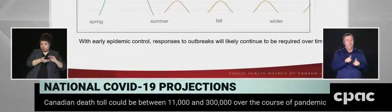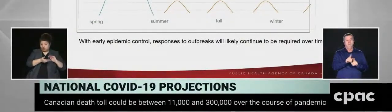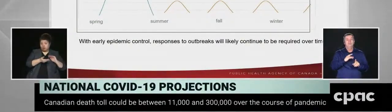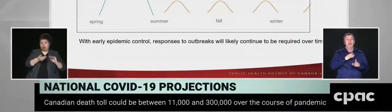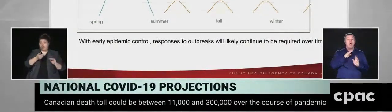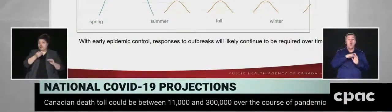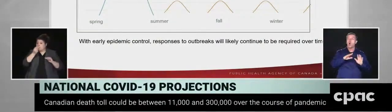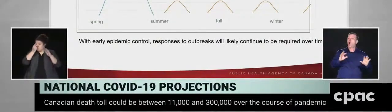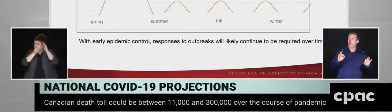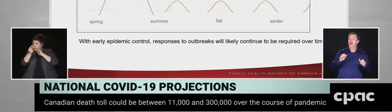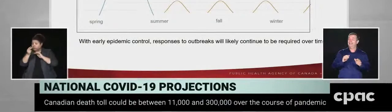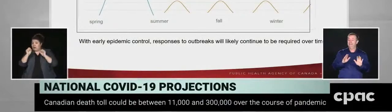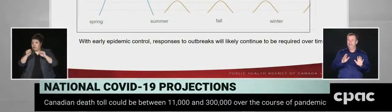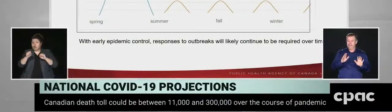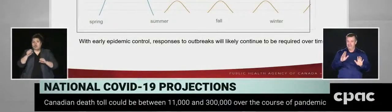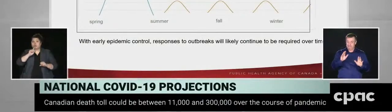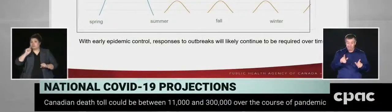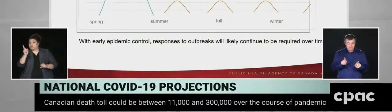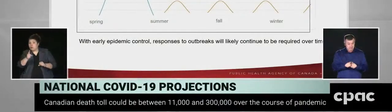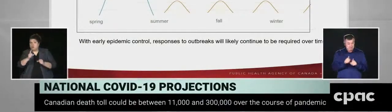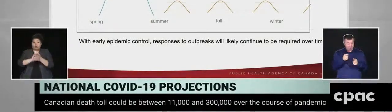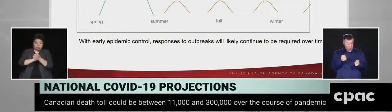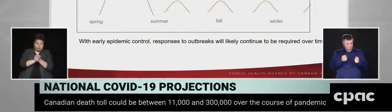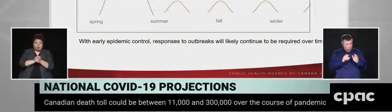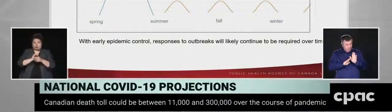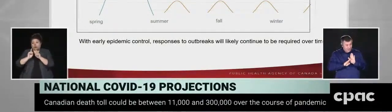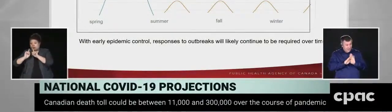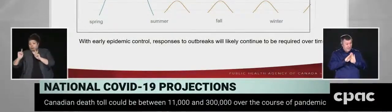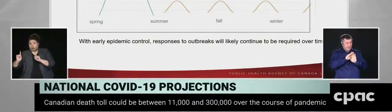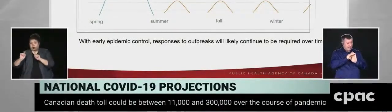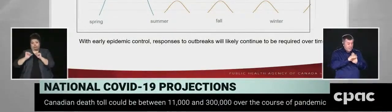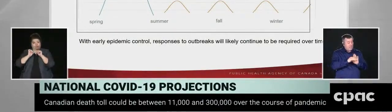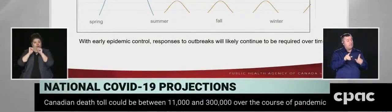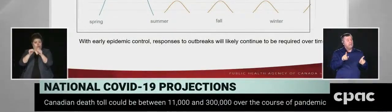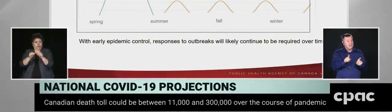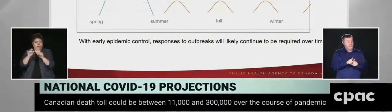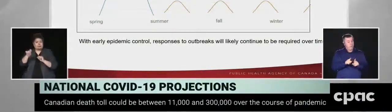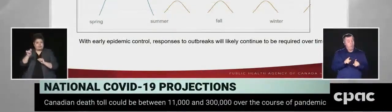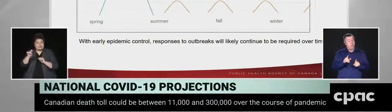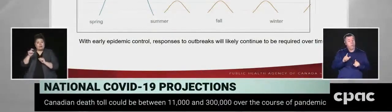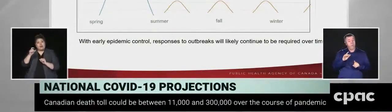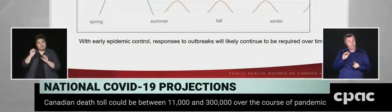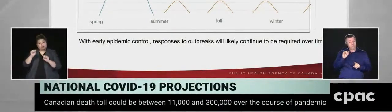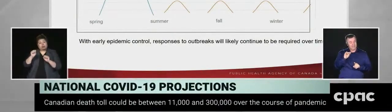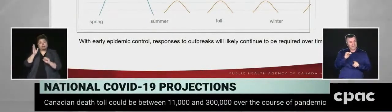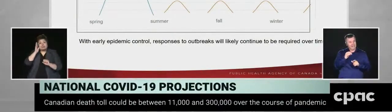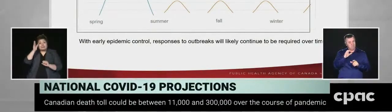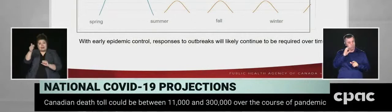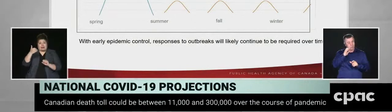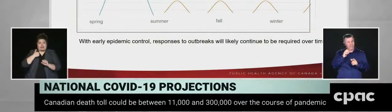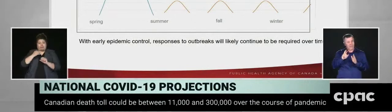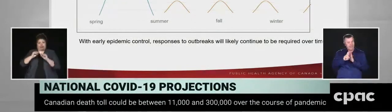to remain in place to prevent the growth of future smaller waves.